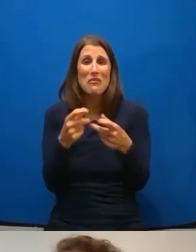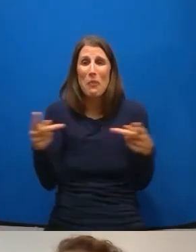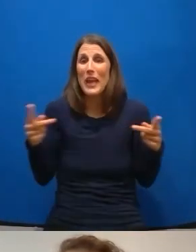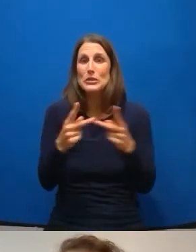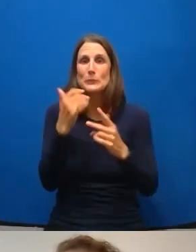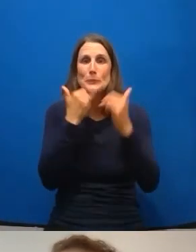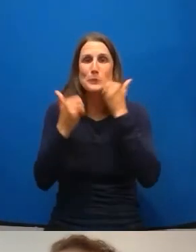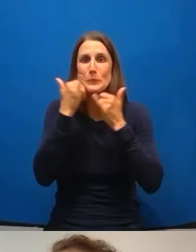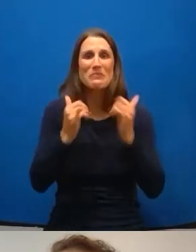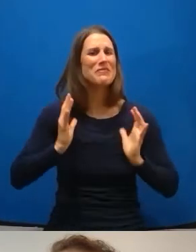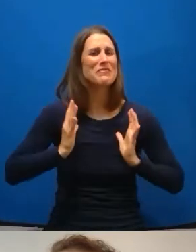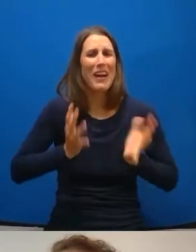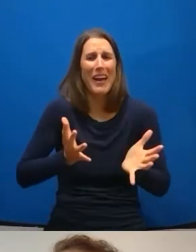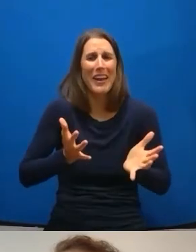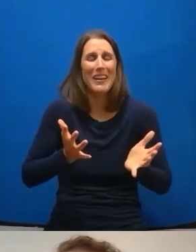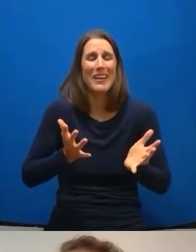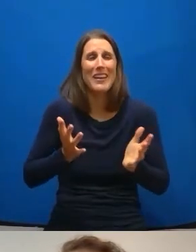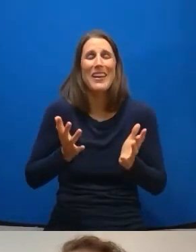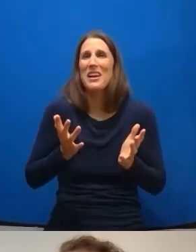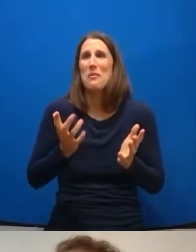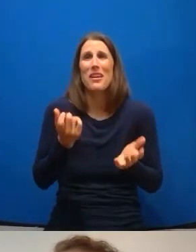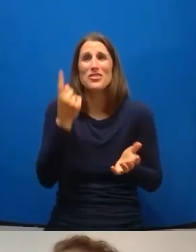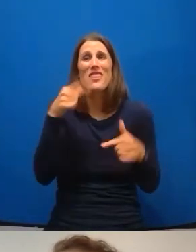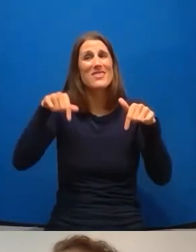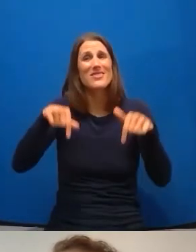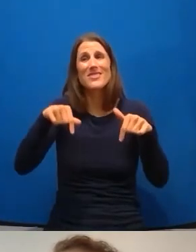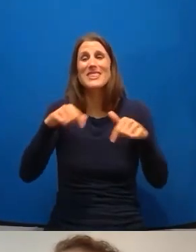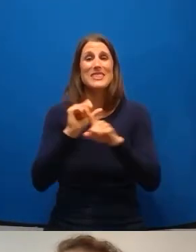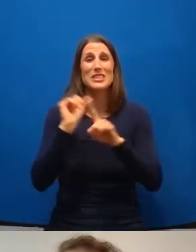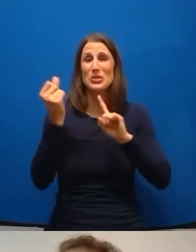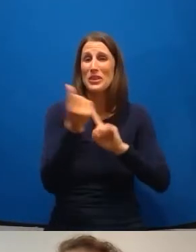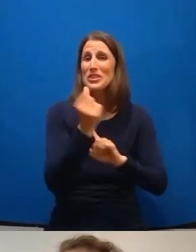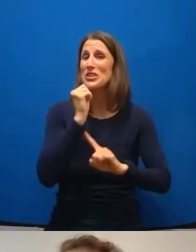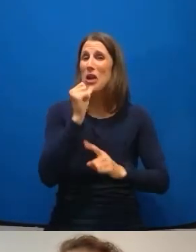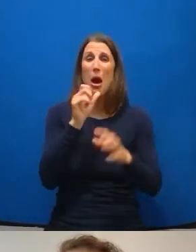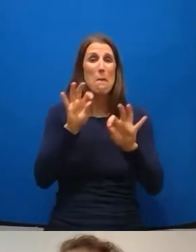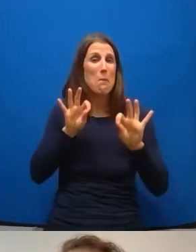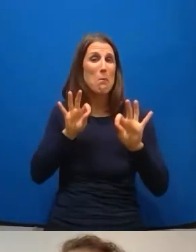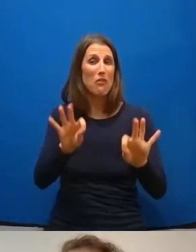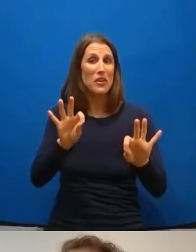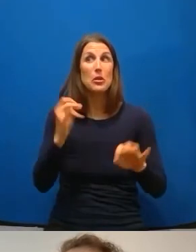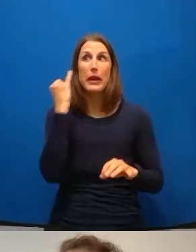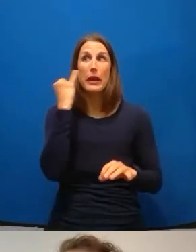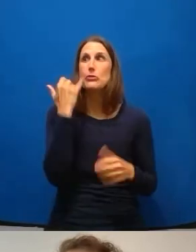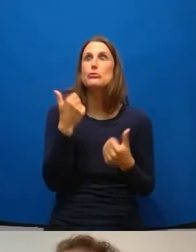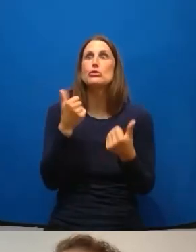things aren't going to go perfectly. So that's kind of like extra freedom to like go outside of your comfort